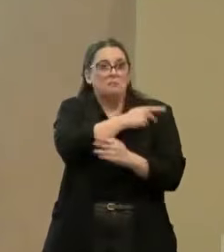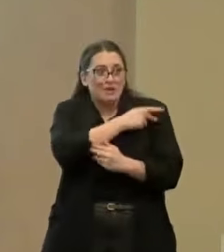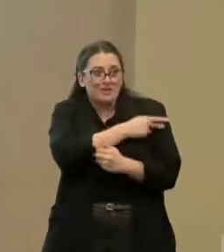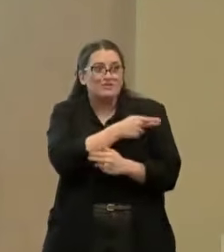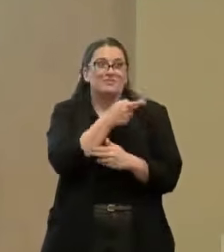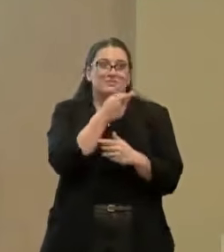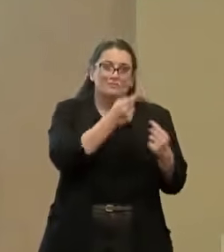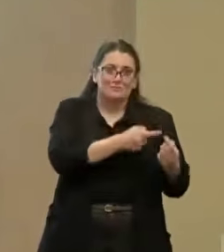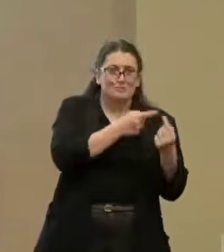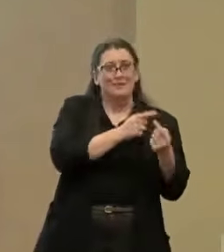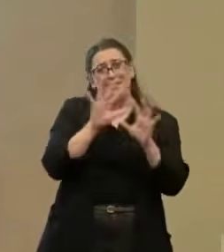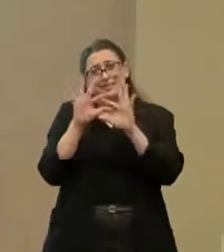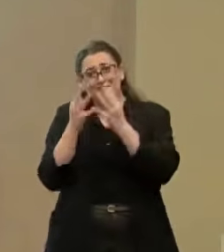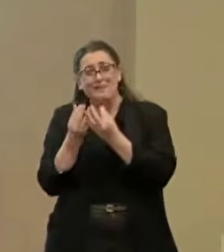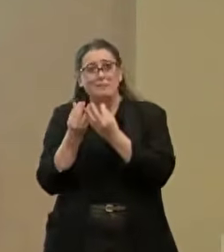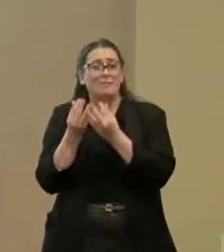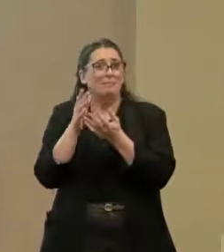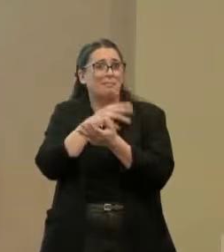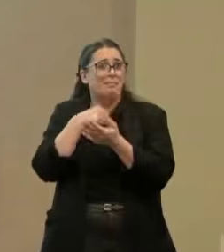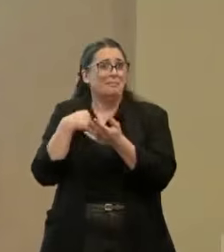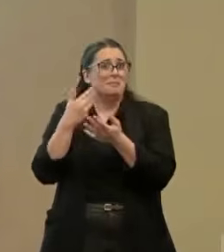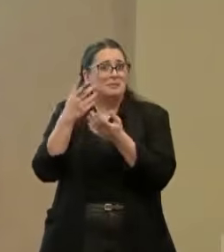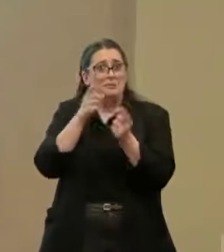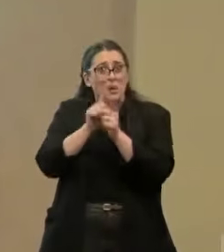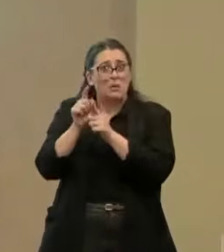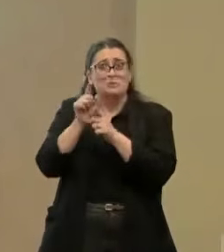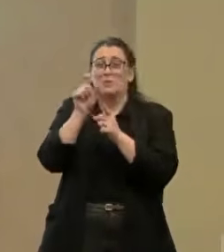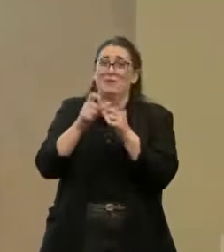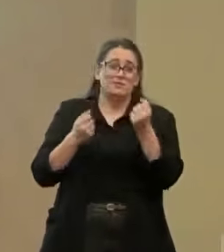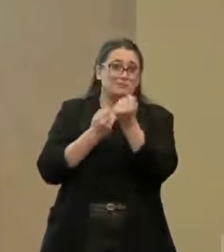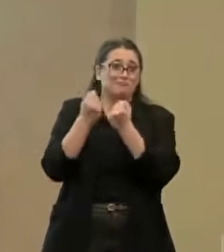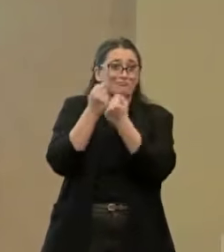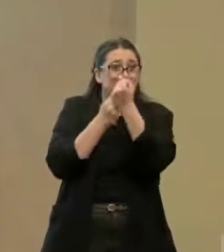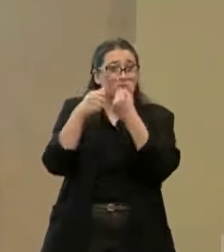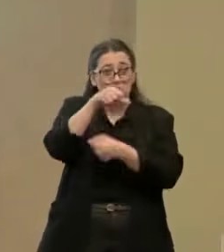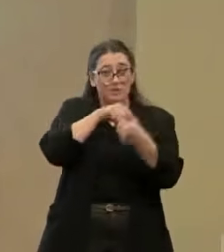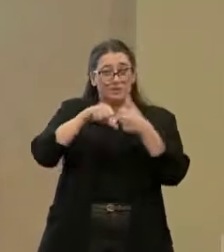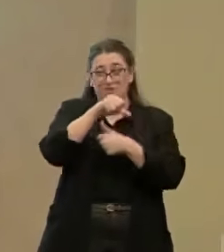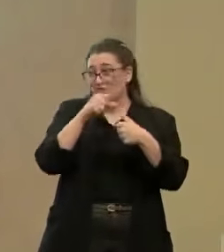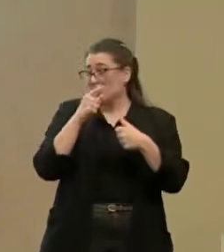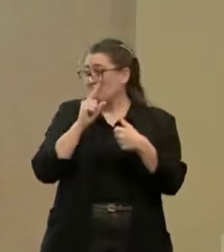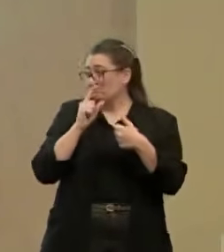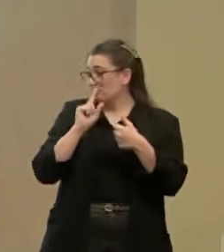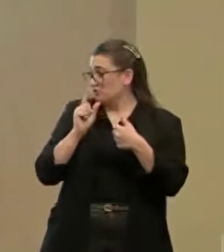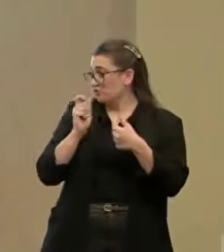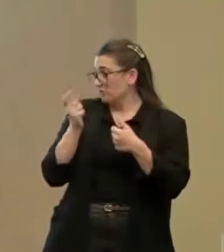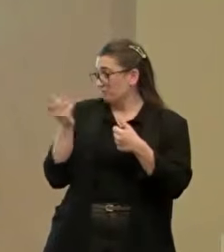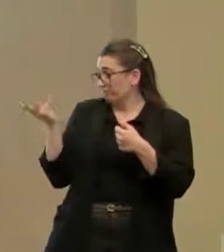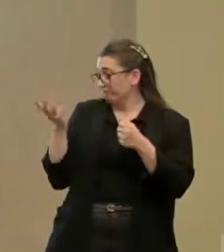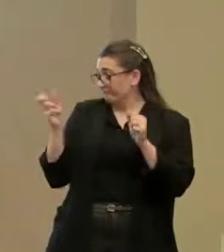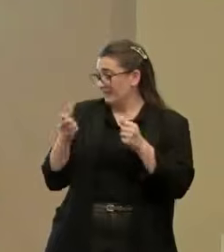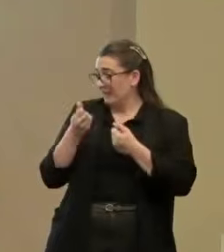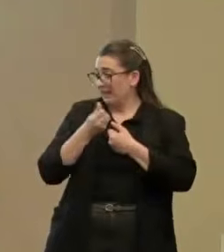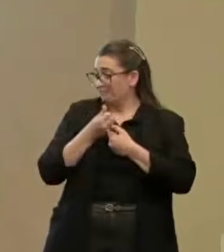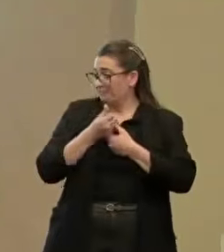for family members and doing it together too. I think that also is something maybe anyone can speak to up there as far as getting some